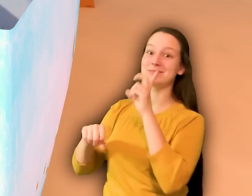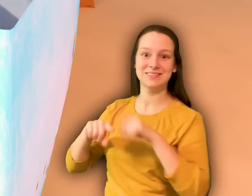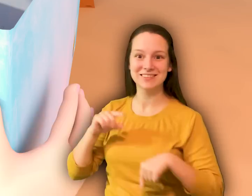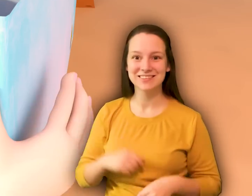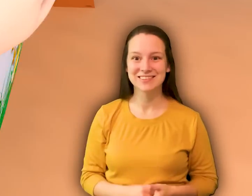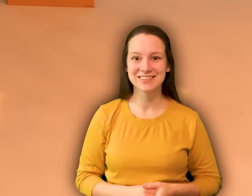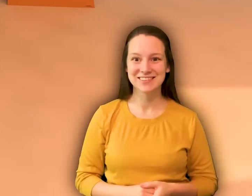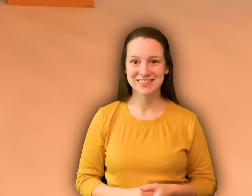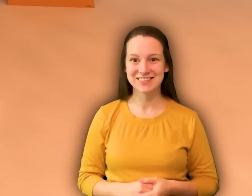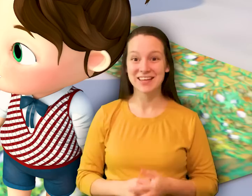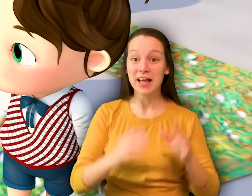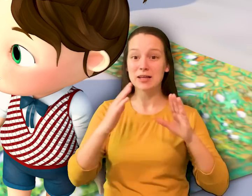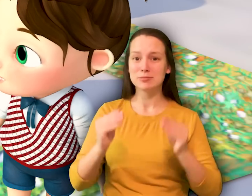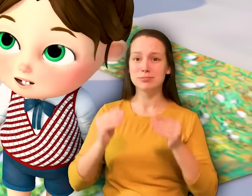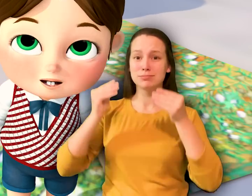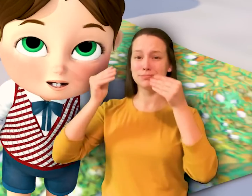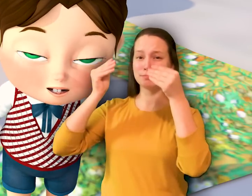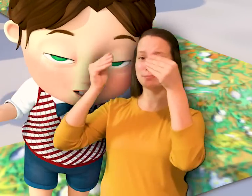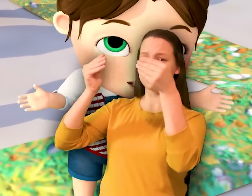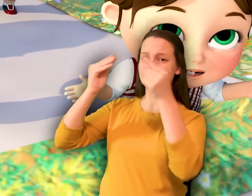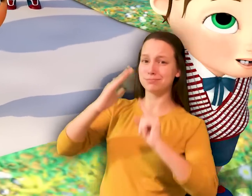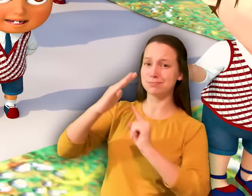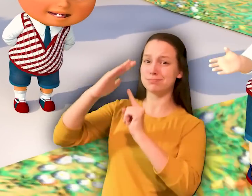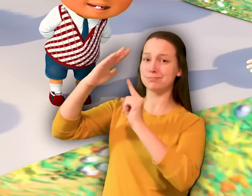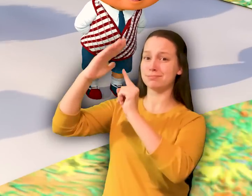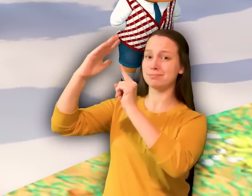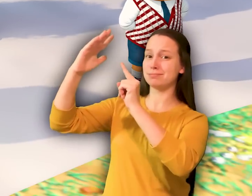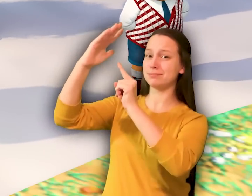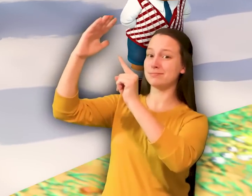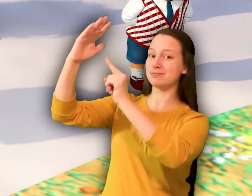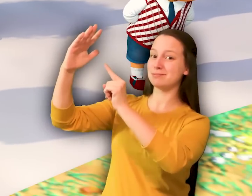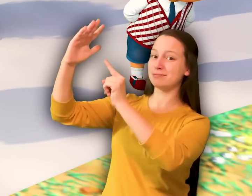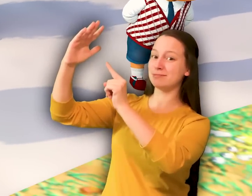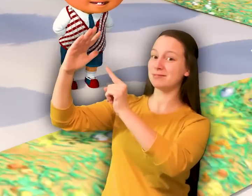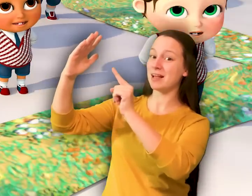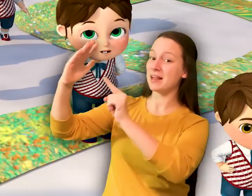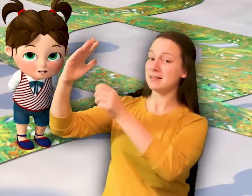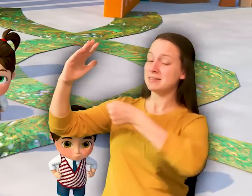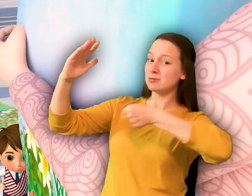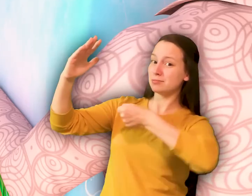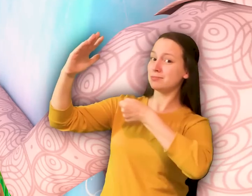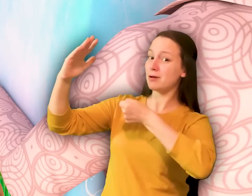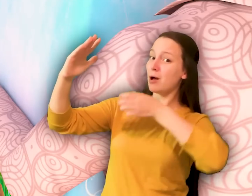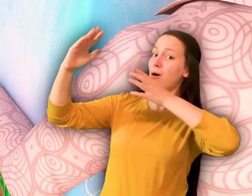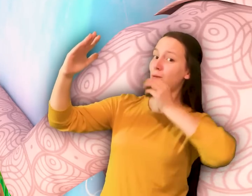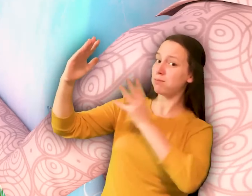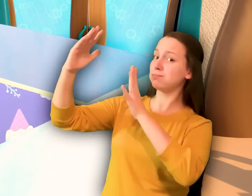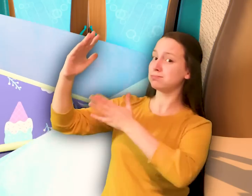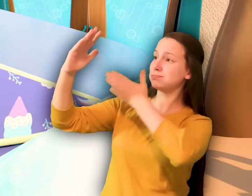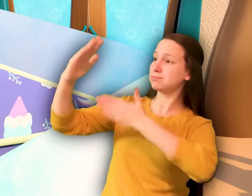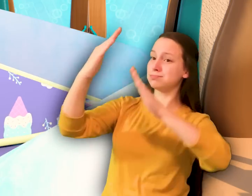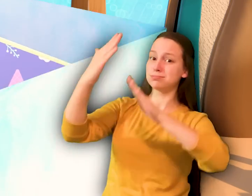flying out of sight you raise your kite up high until it reaches Sky you hold your kite and